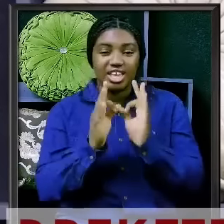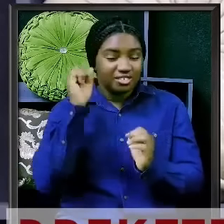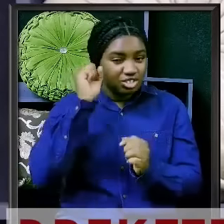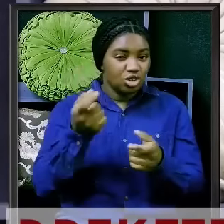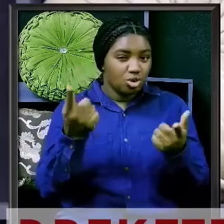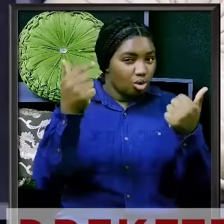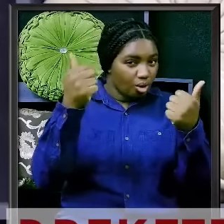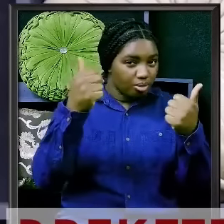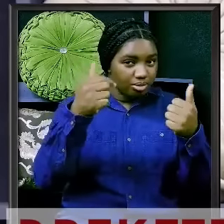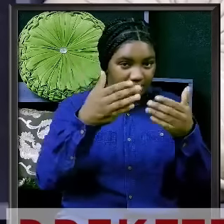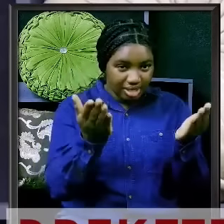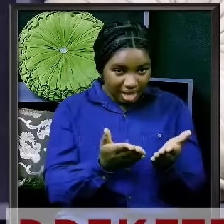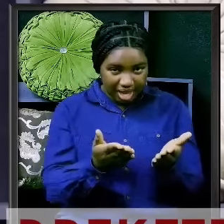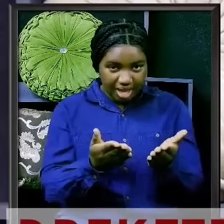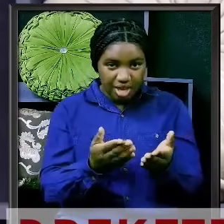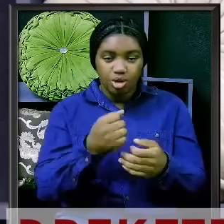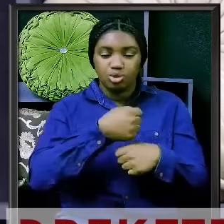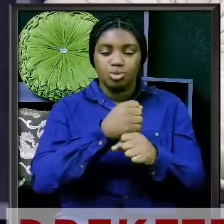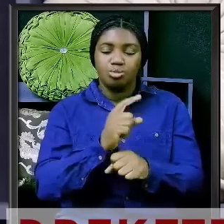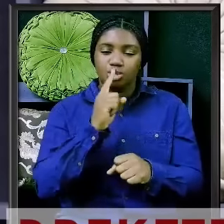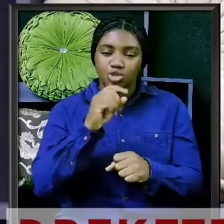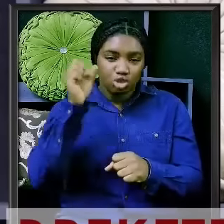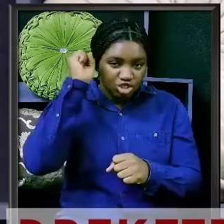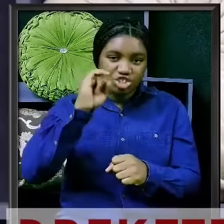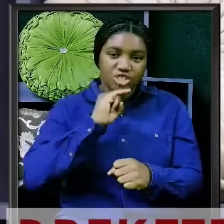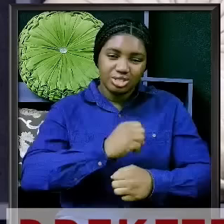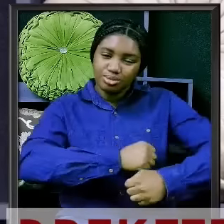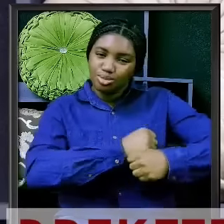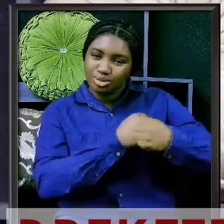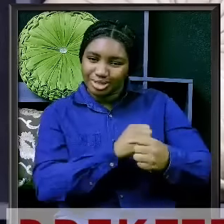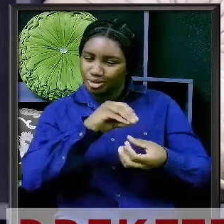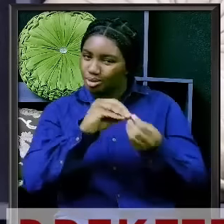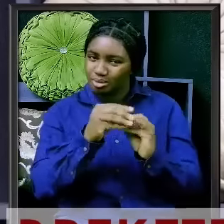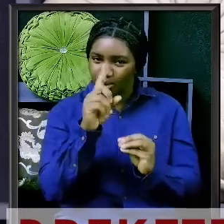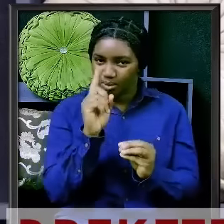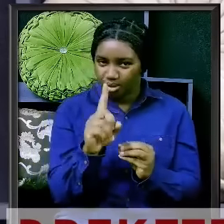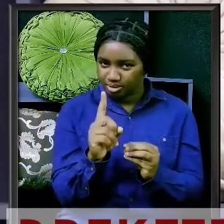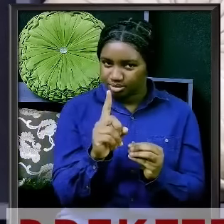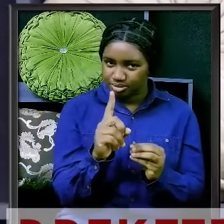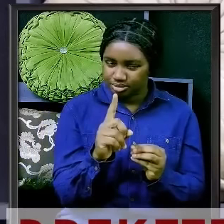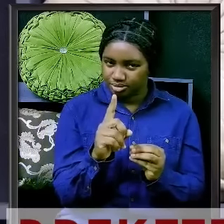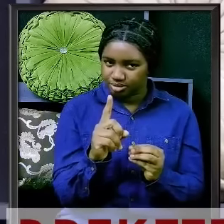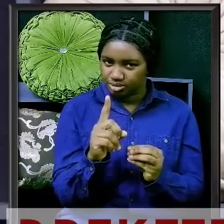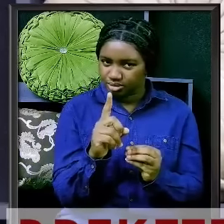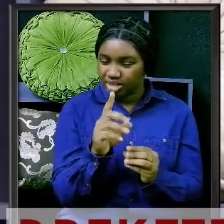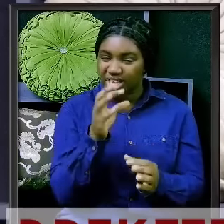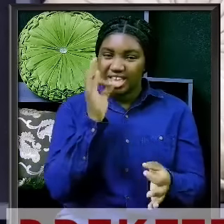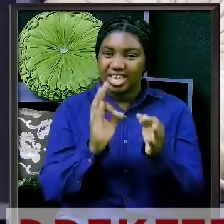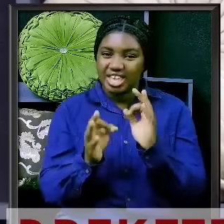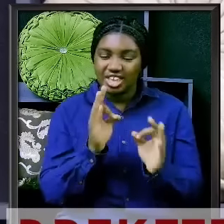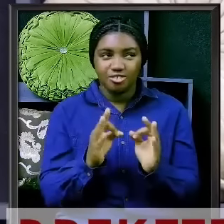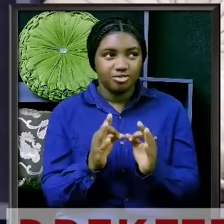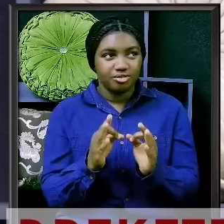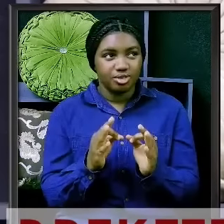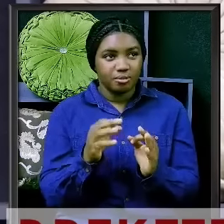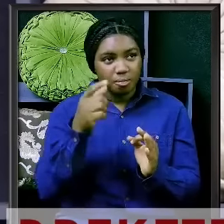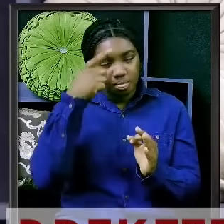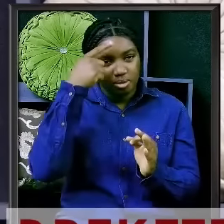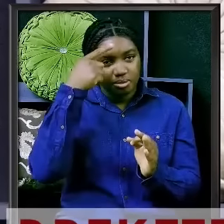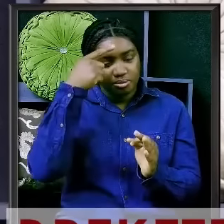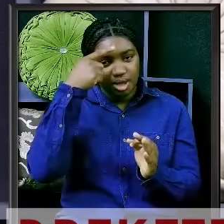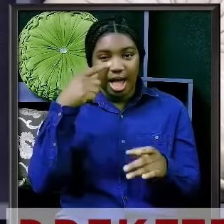her attention, to be sure that she'll be protected. That is number one. Thank you. So that if in the course of